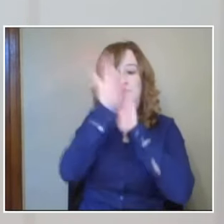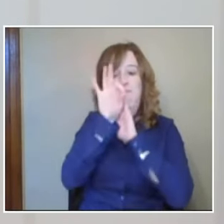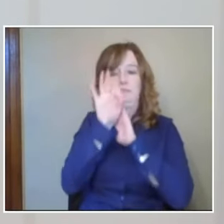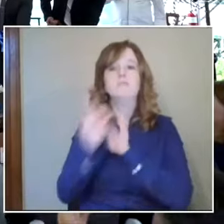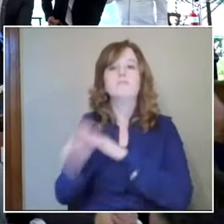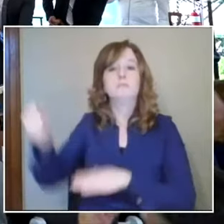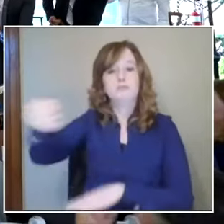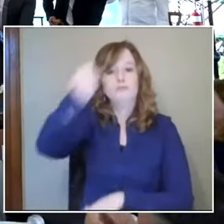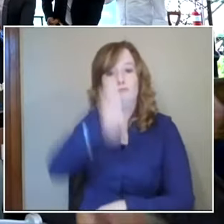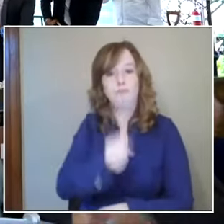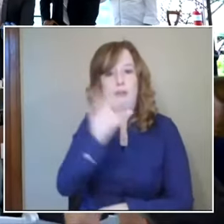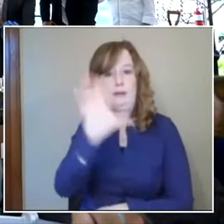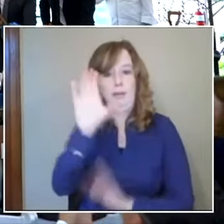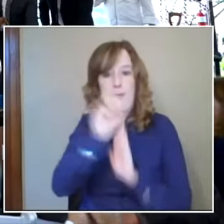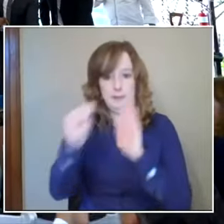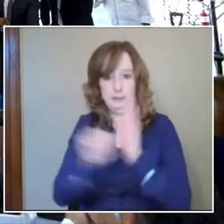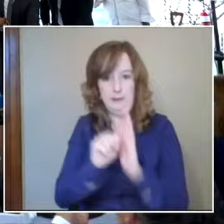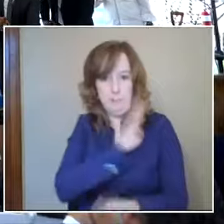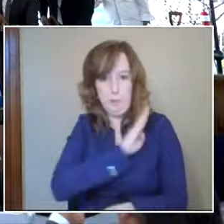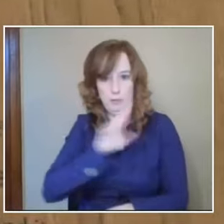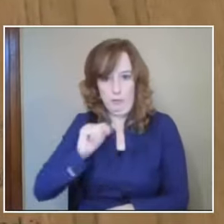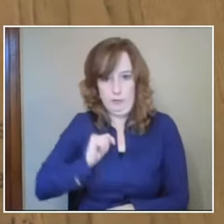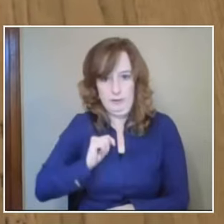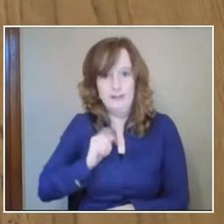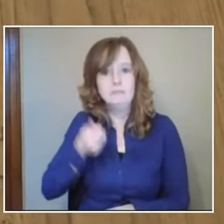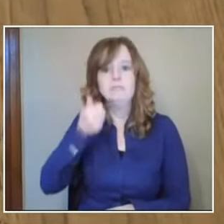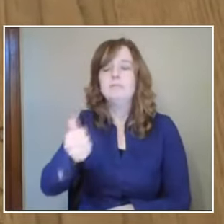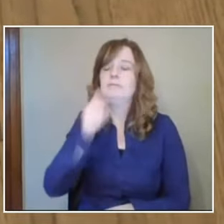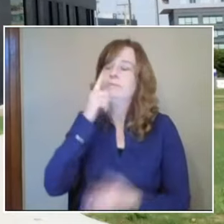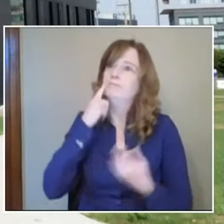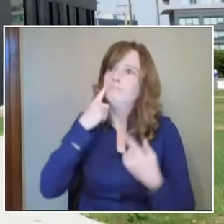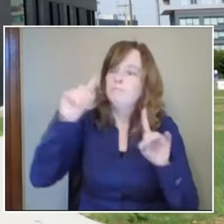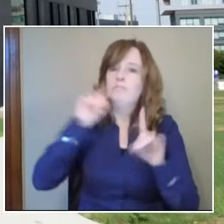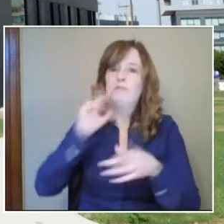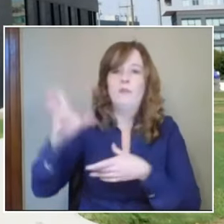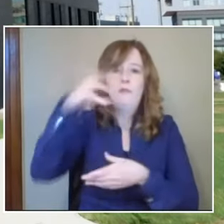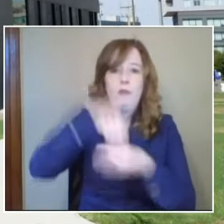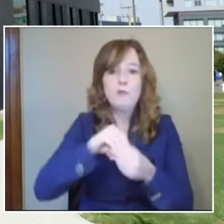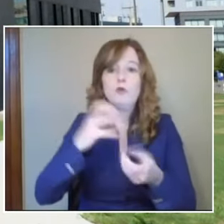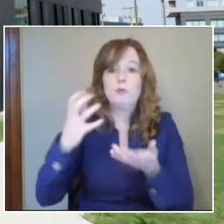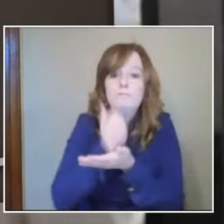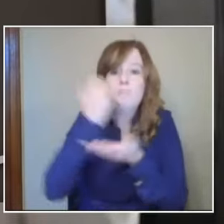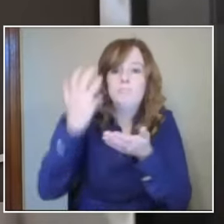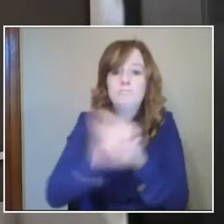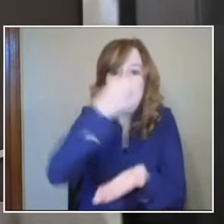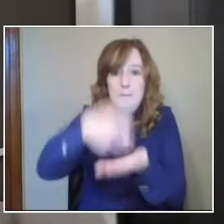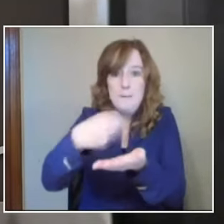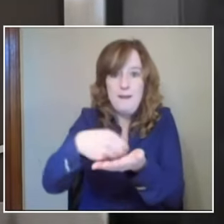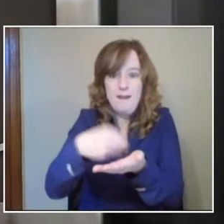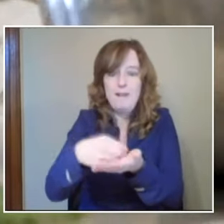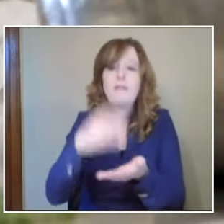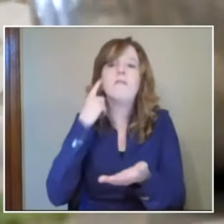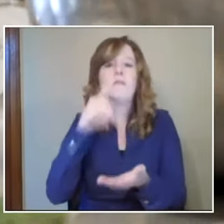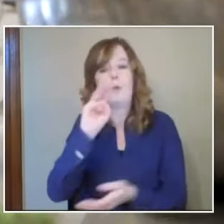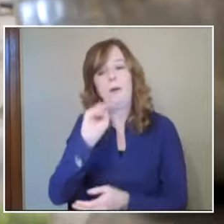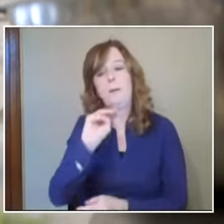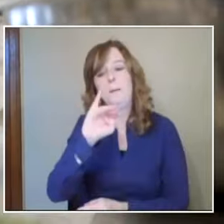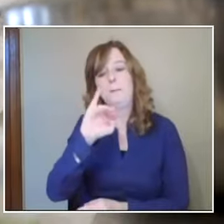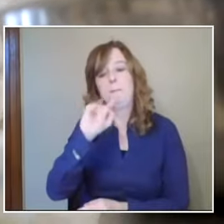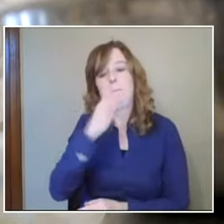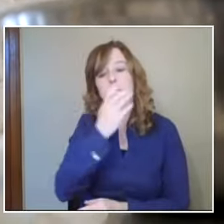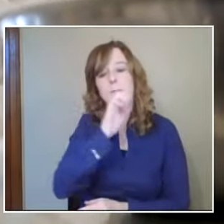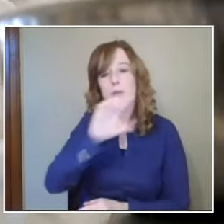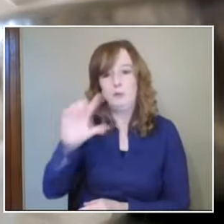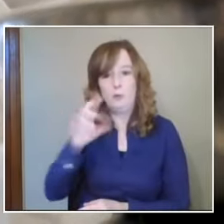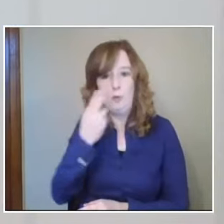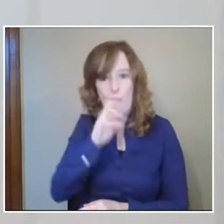trustee, Kurt was instrumental in successful efforts to raise funding for Mitchell Hall, the new home to the college's top-ranked hospitality programs, and